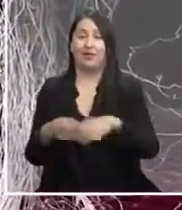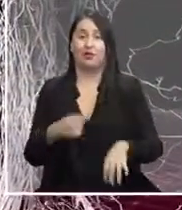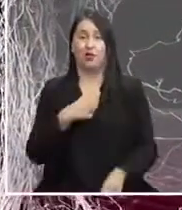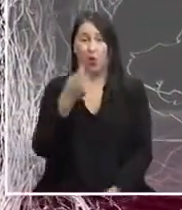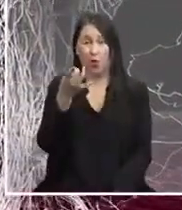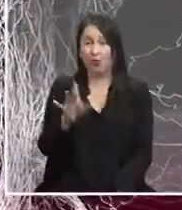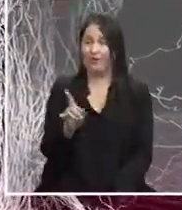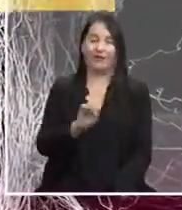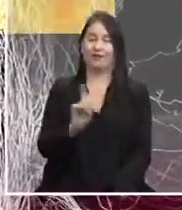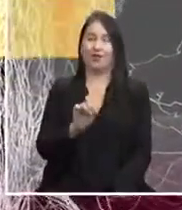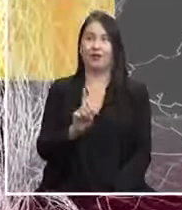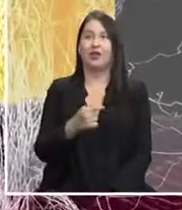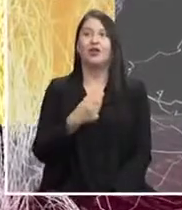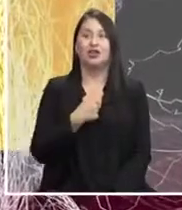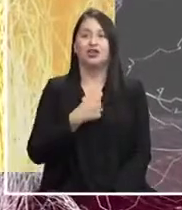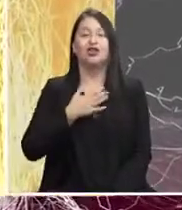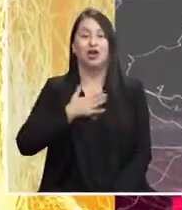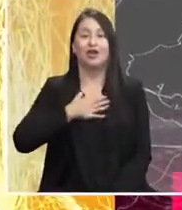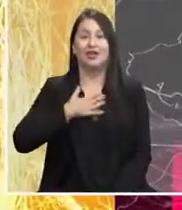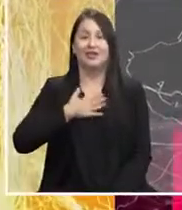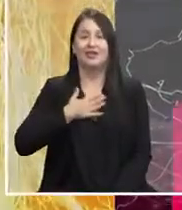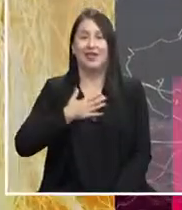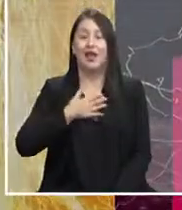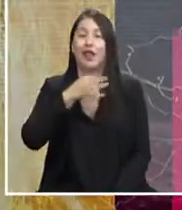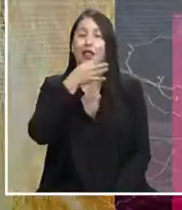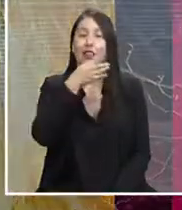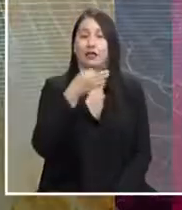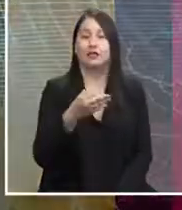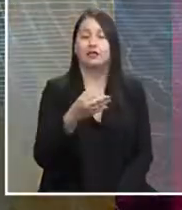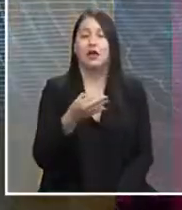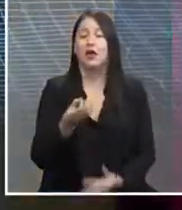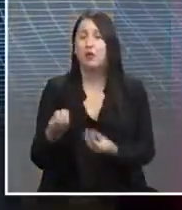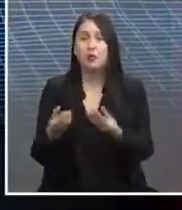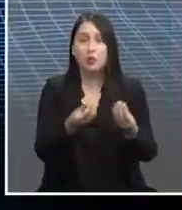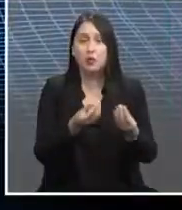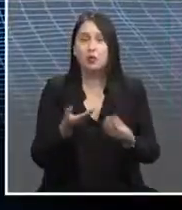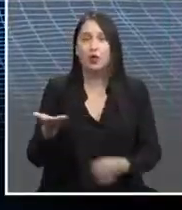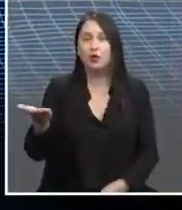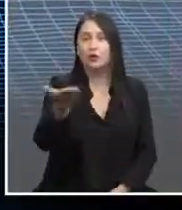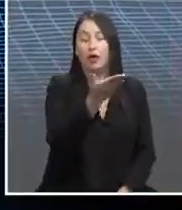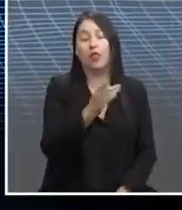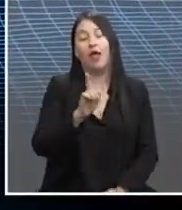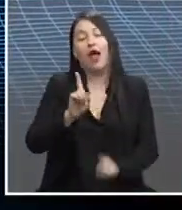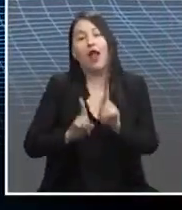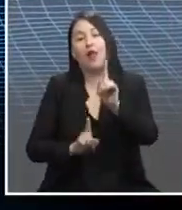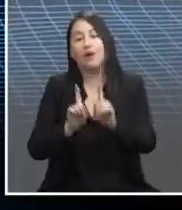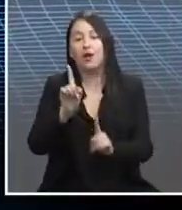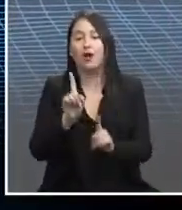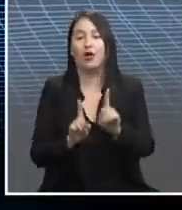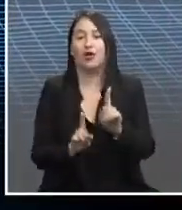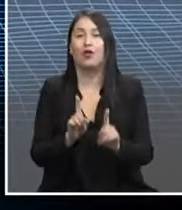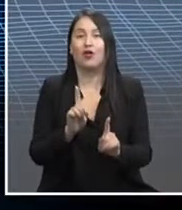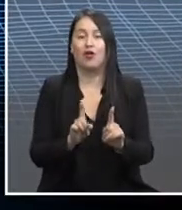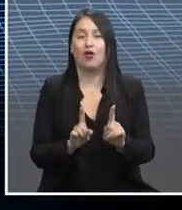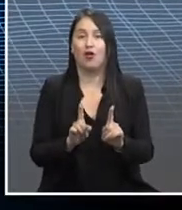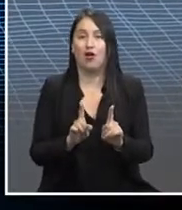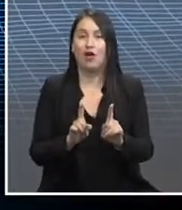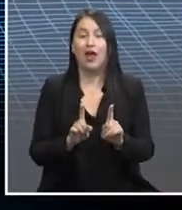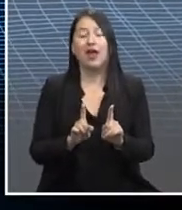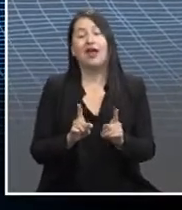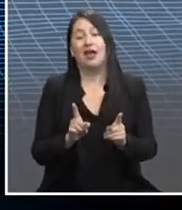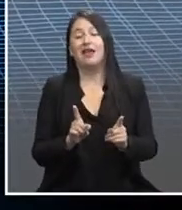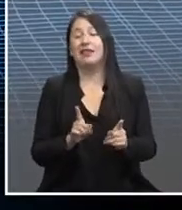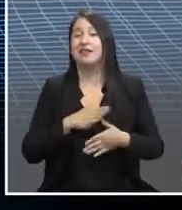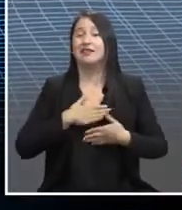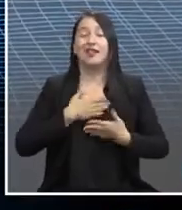you listening right now can see ways in which places you care about are changing. Climate change